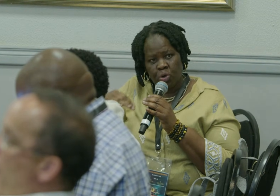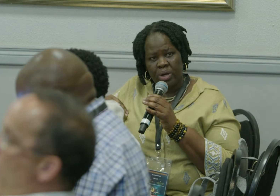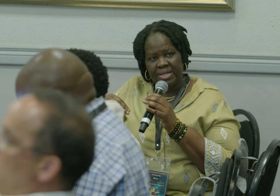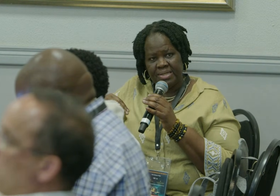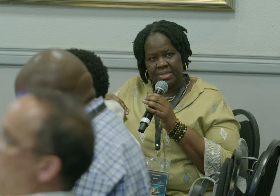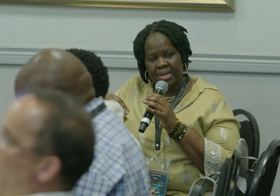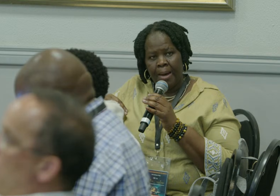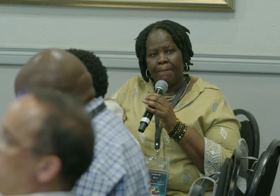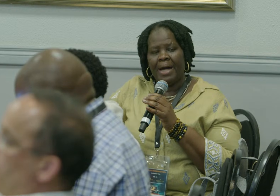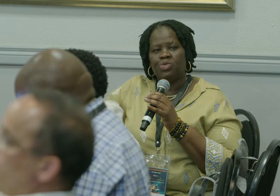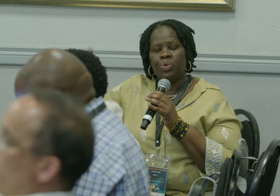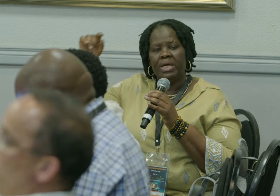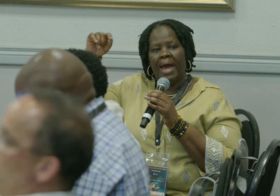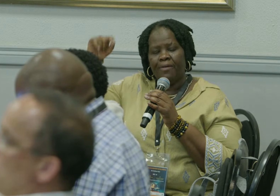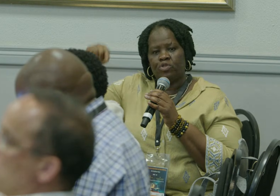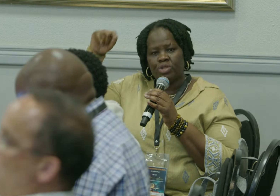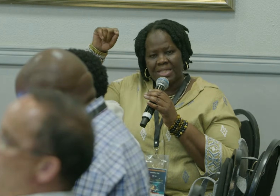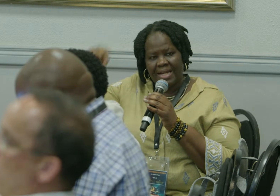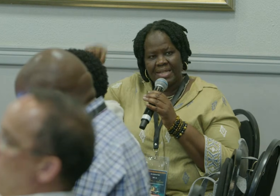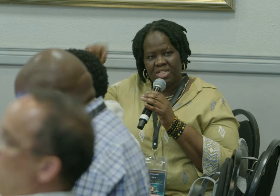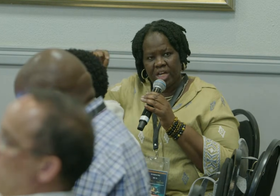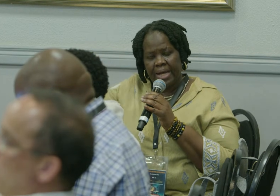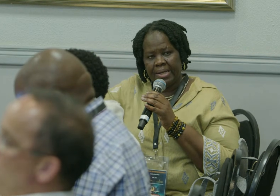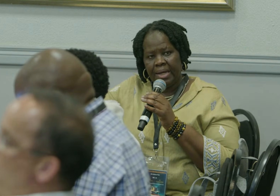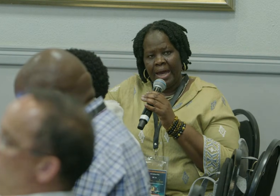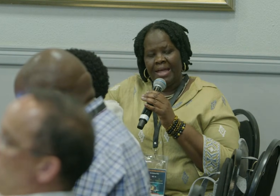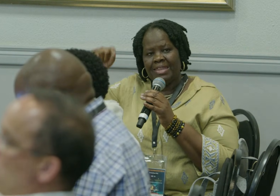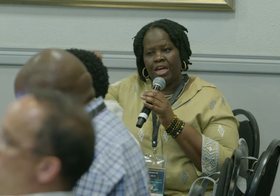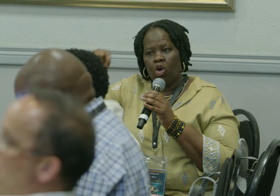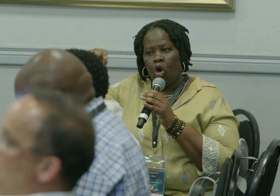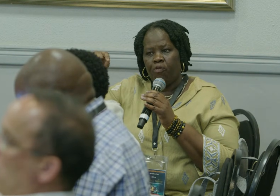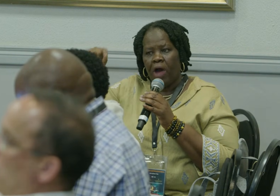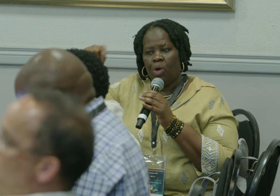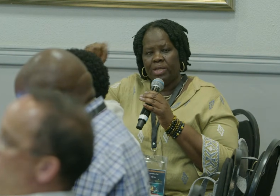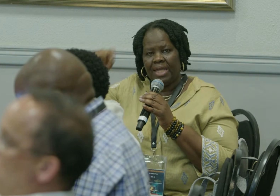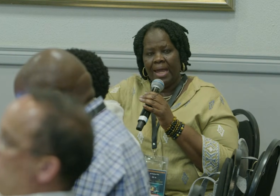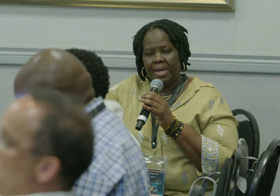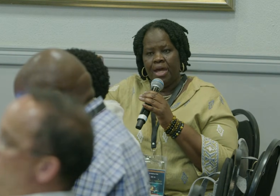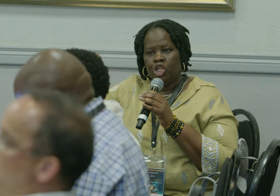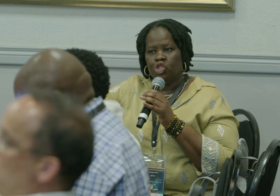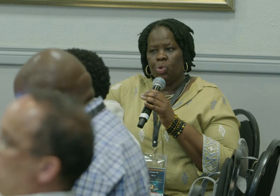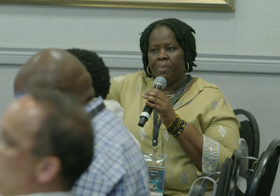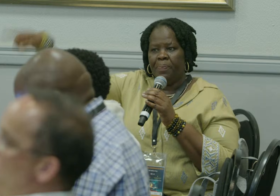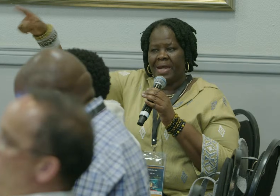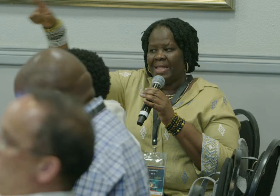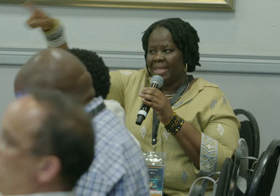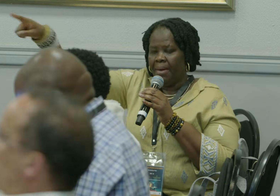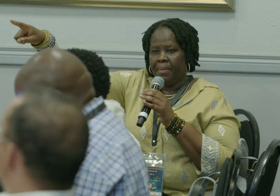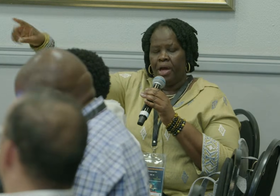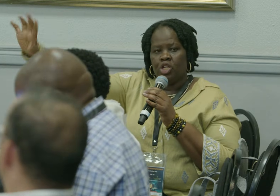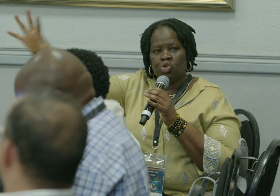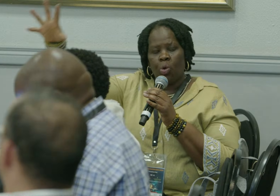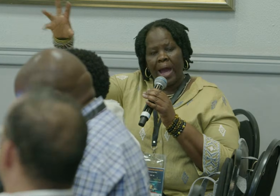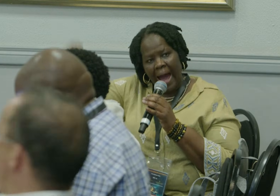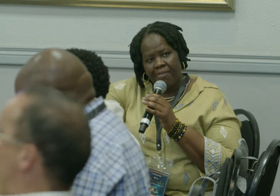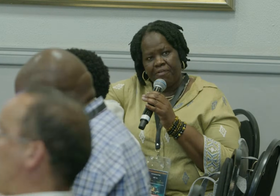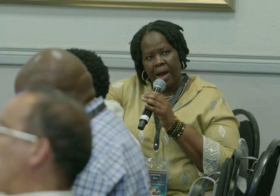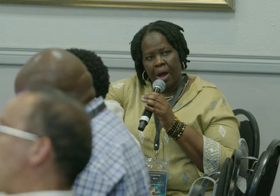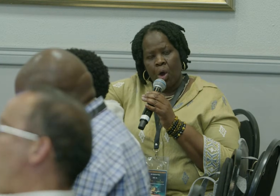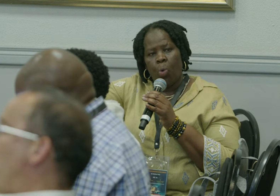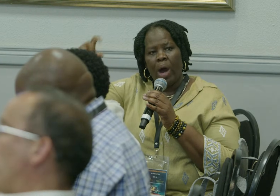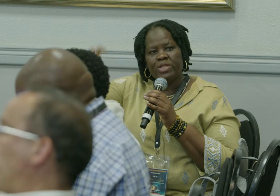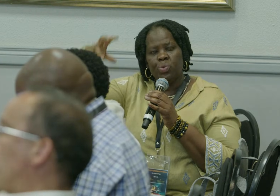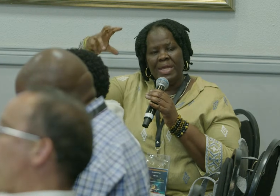those colleges, but we have to strategically think of how then do we bring them to